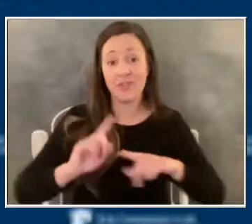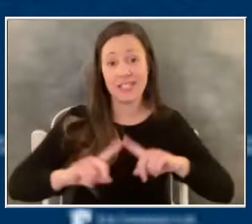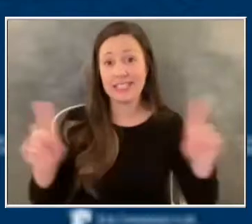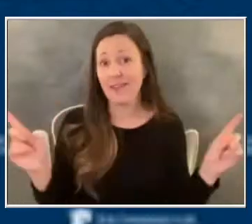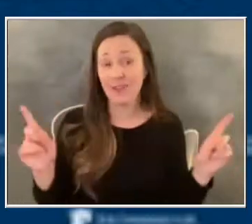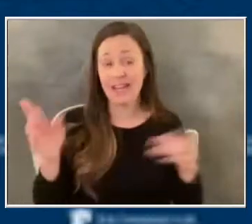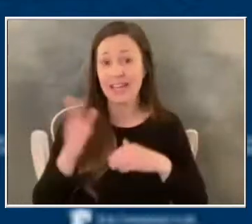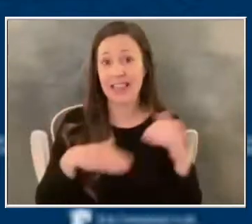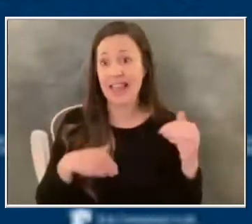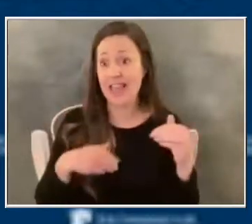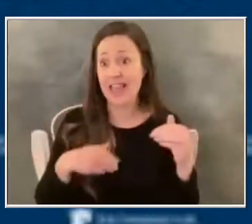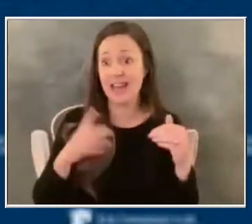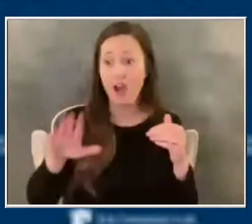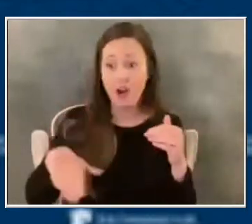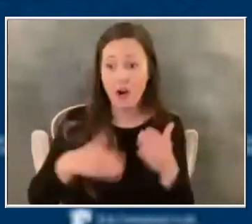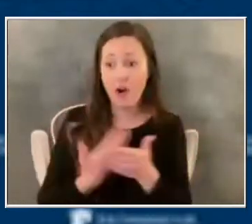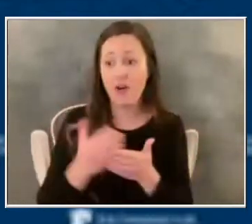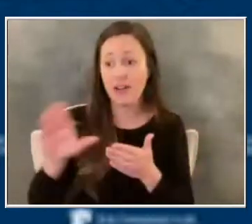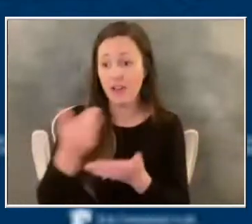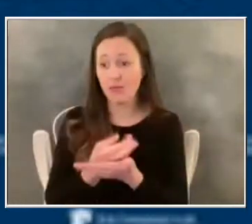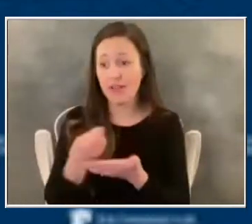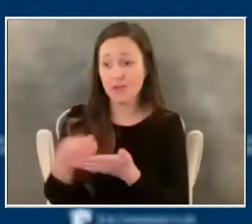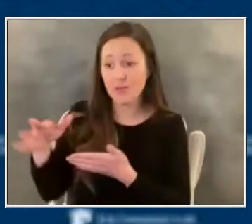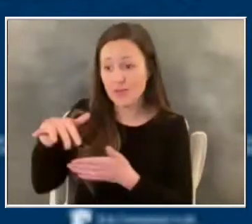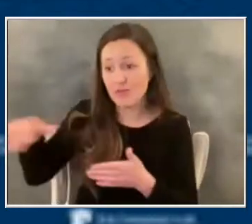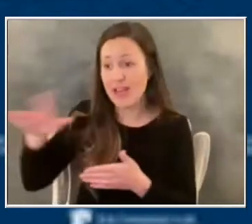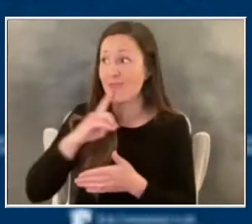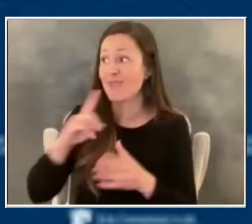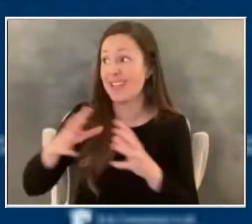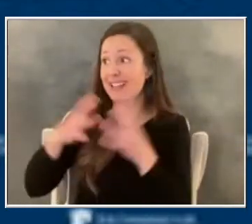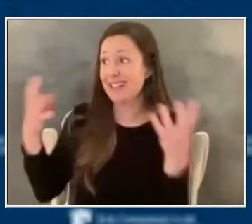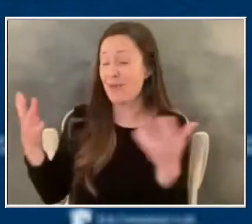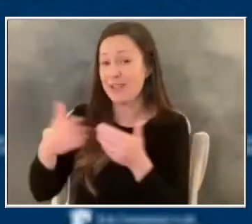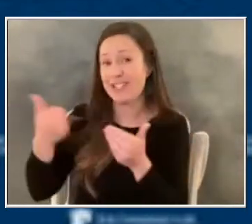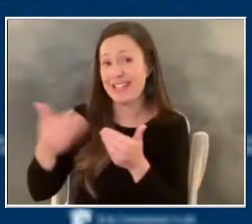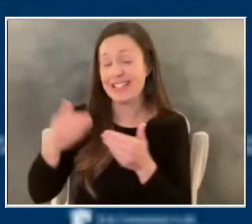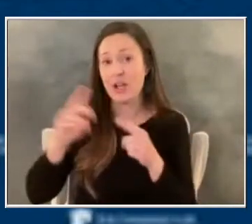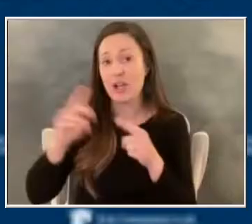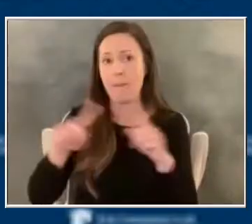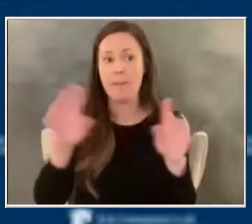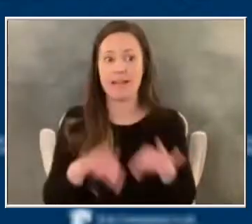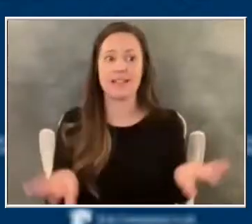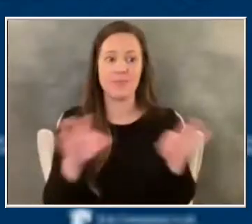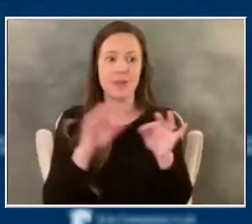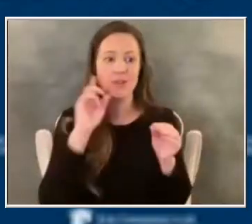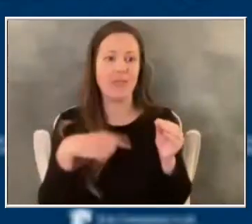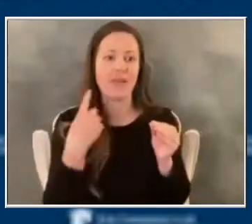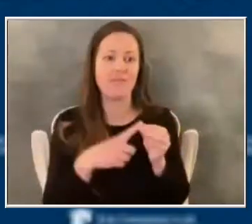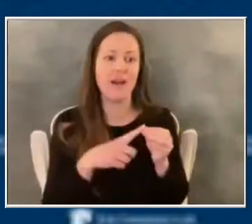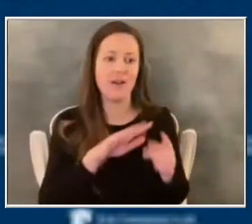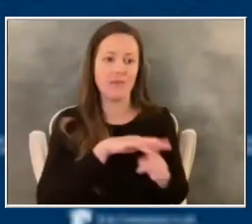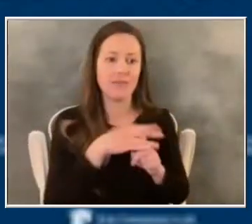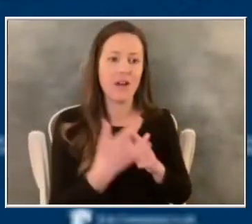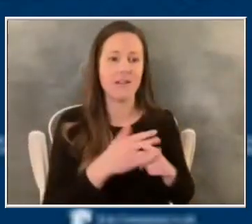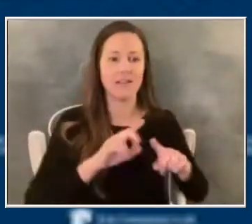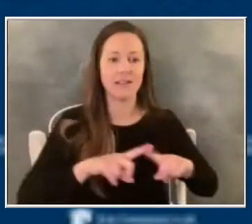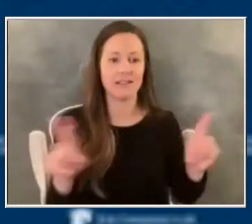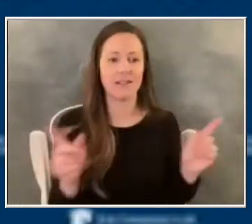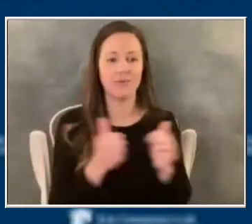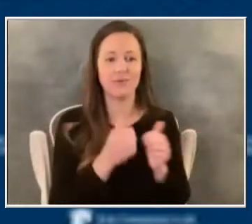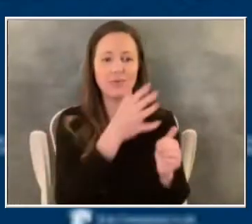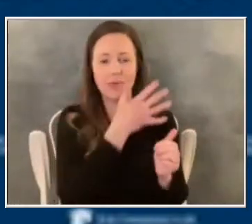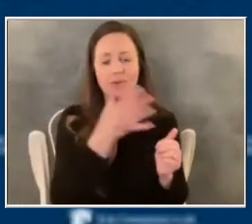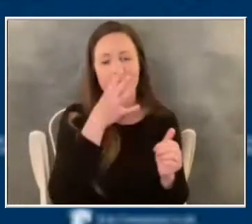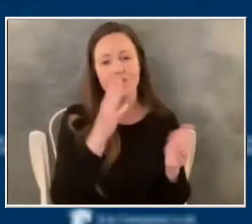out with all those resources surrounding you. It's much easier, but you need to think about these things in the context of how our rural